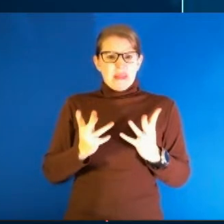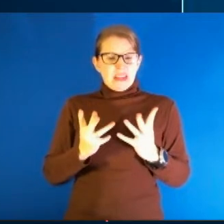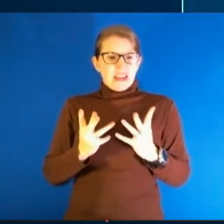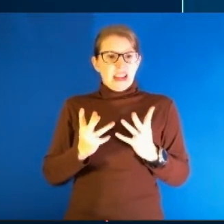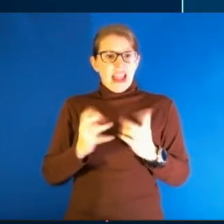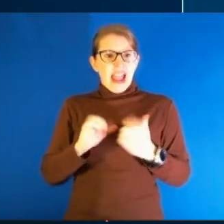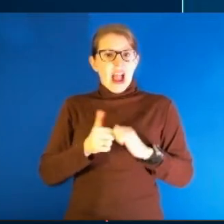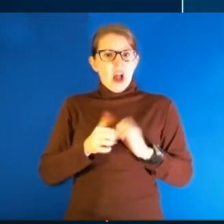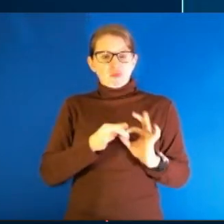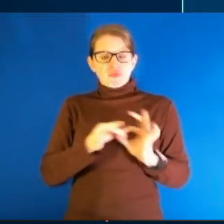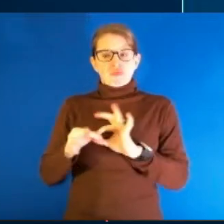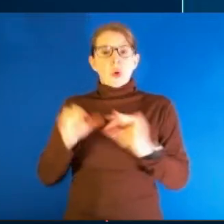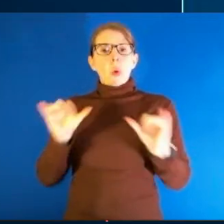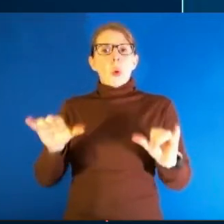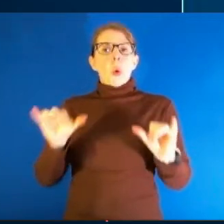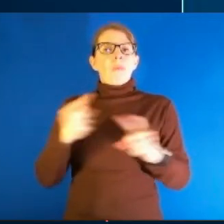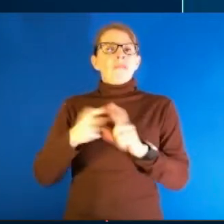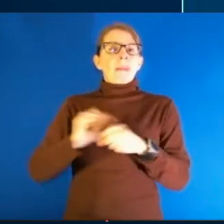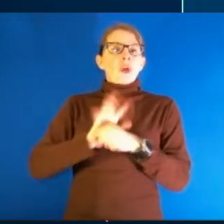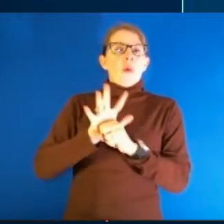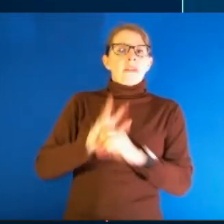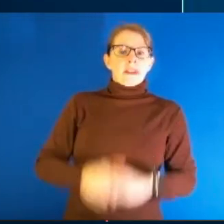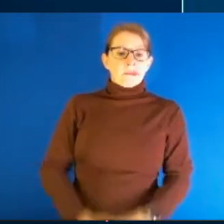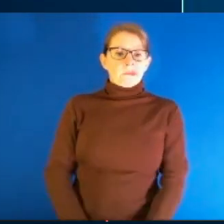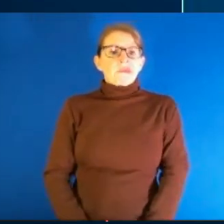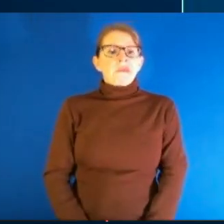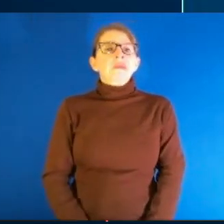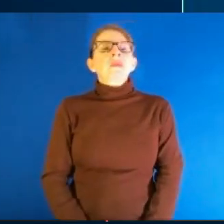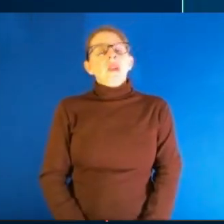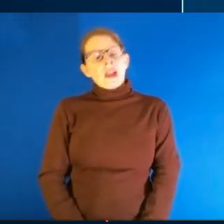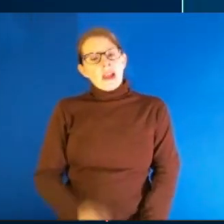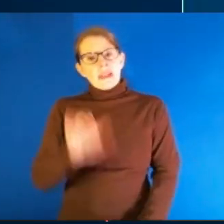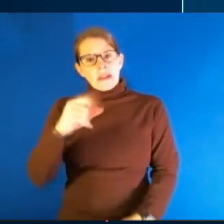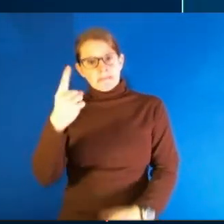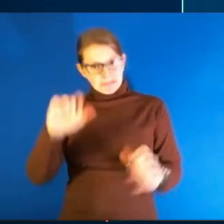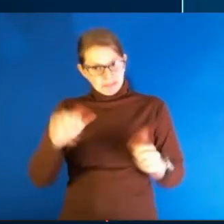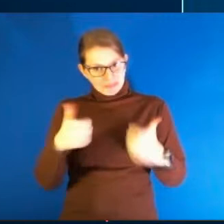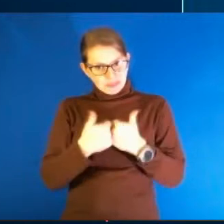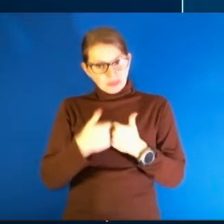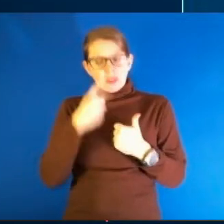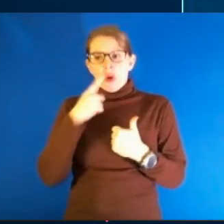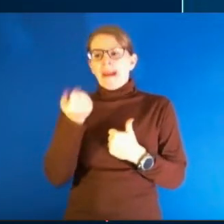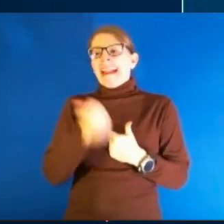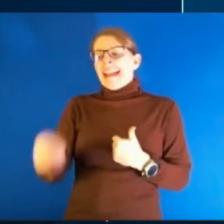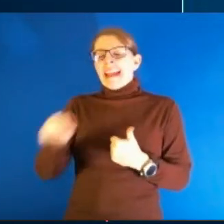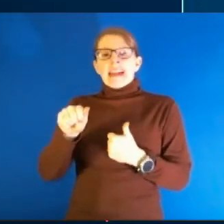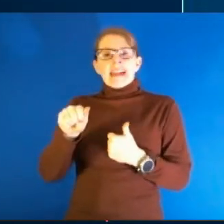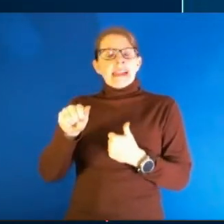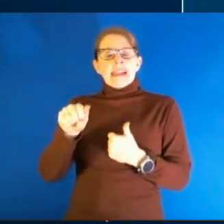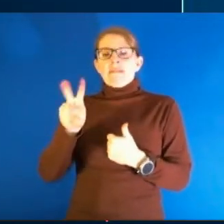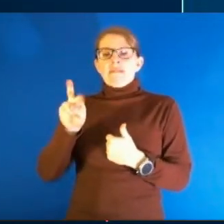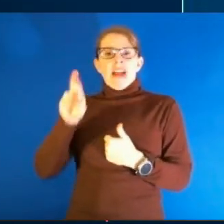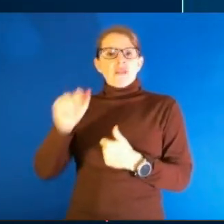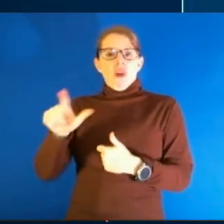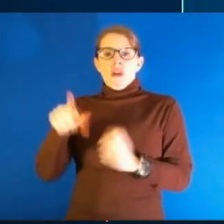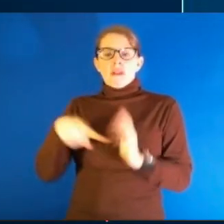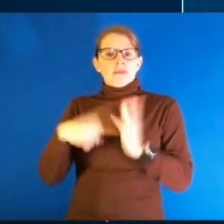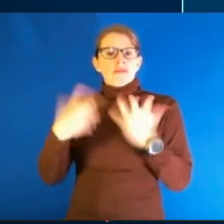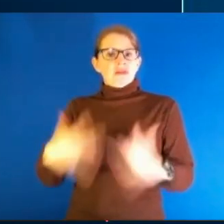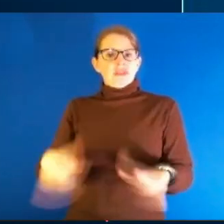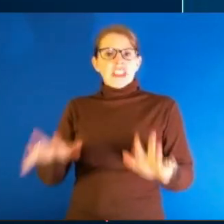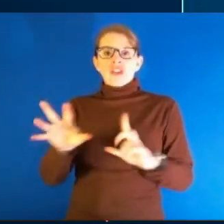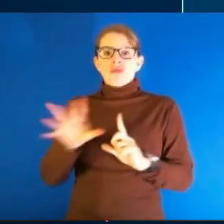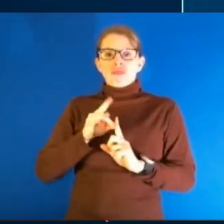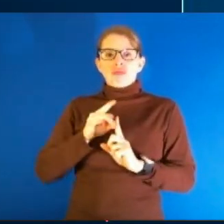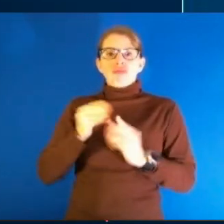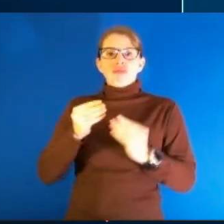connection? Well, that is one of the challenges, I think, with any kind of a post-viral syndrome is it's tough sometimes to connect the